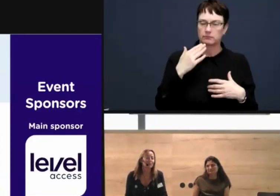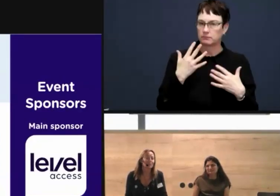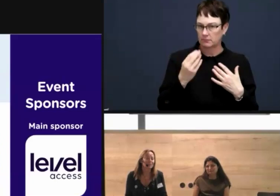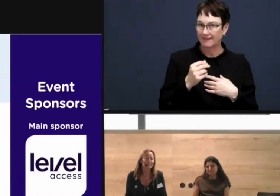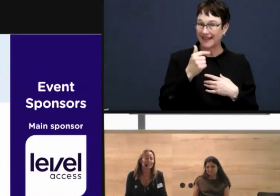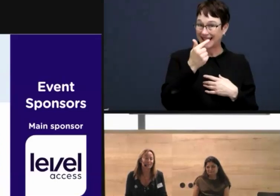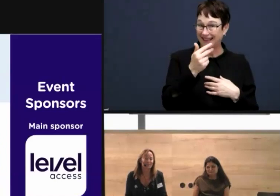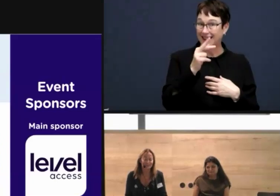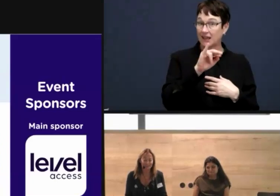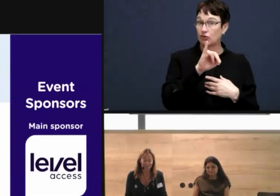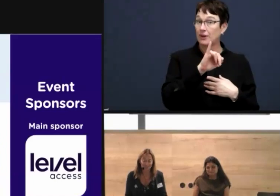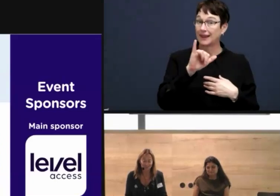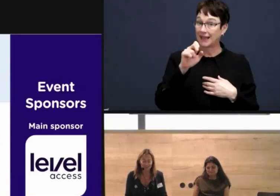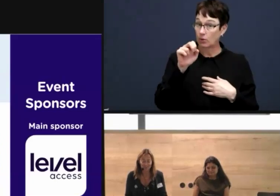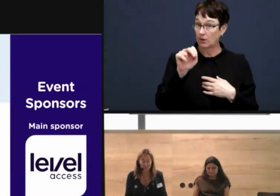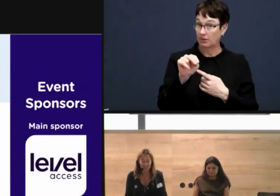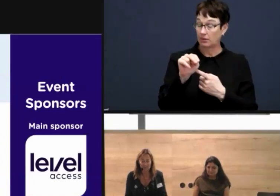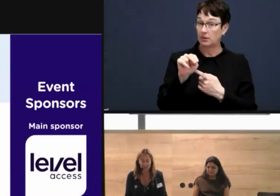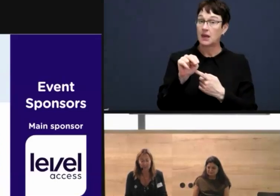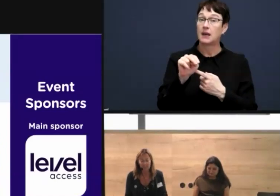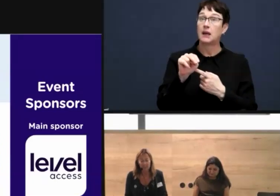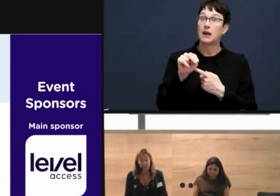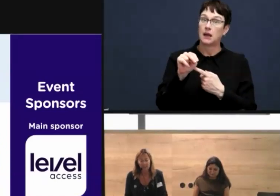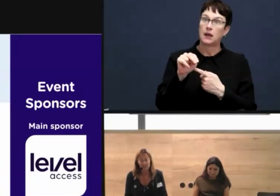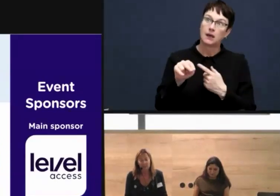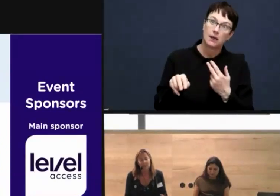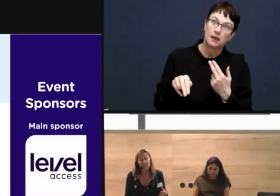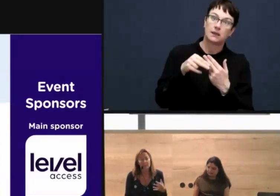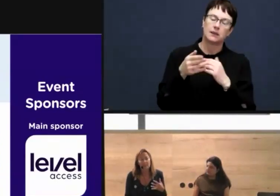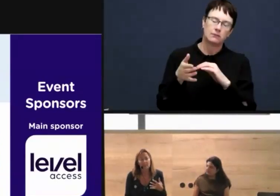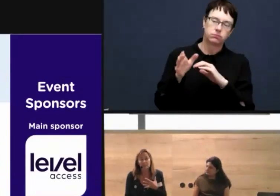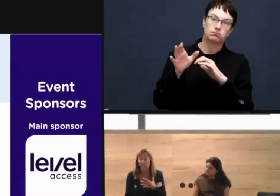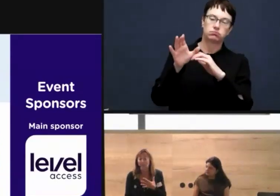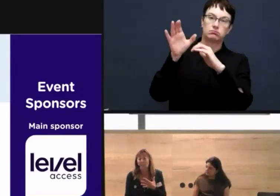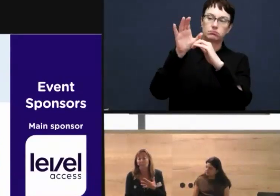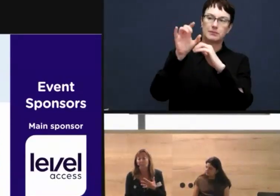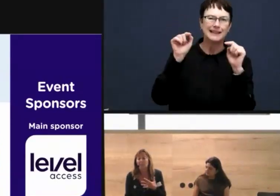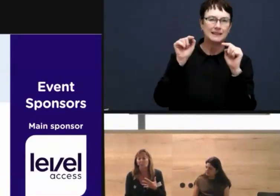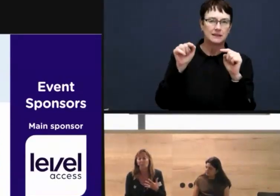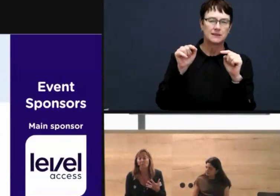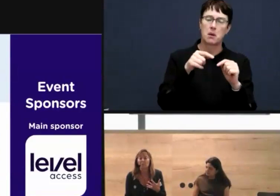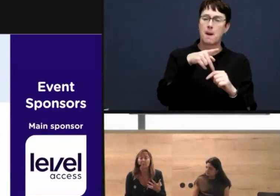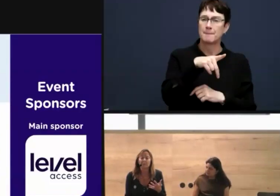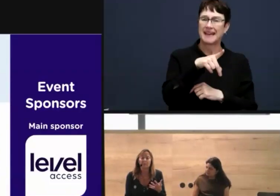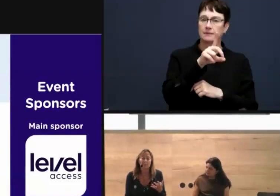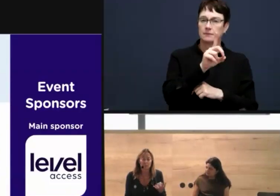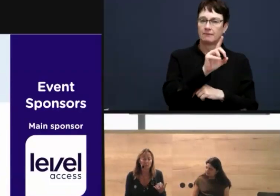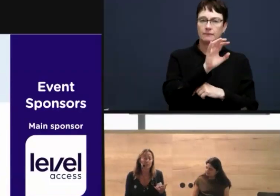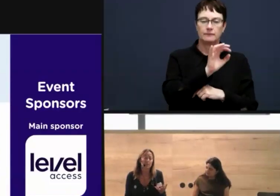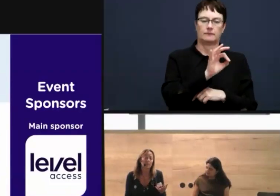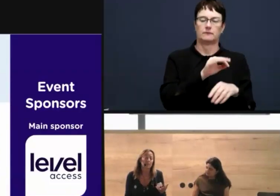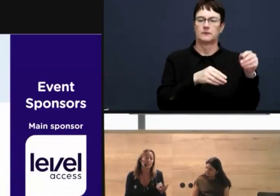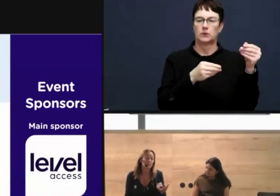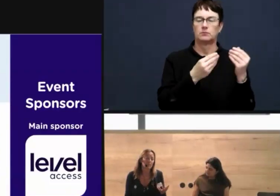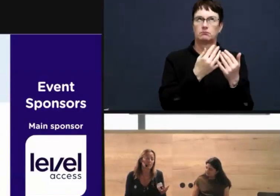PDF documents out there that most of them are not accessible. And I think, at least in my perspective, one of the issues